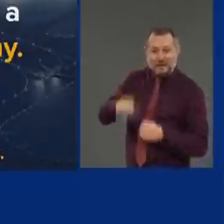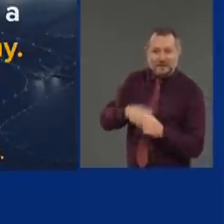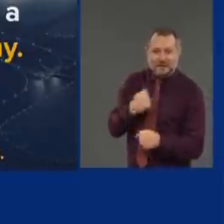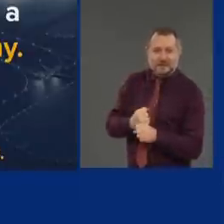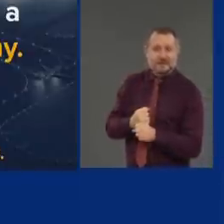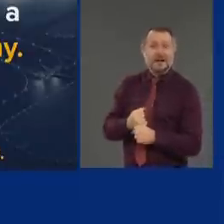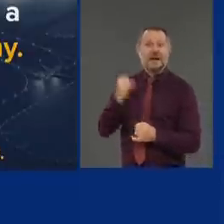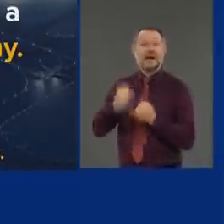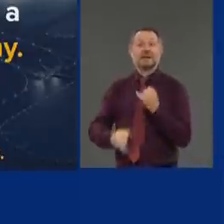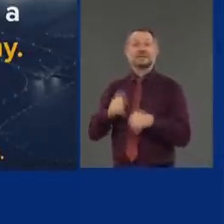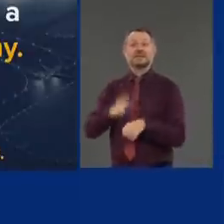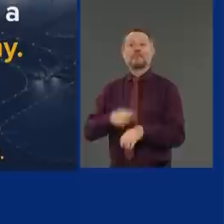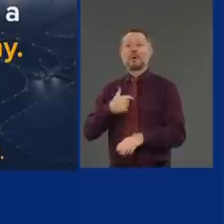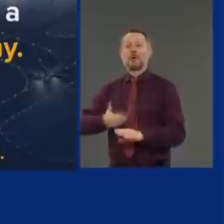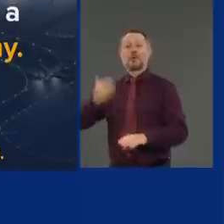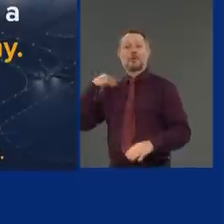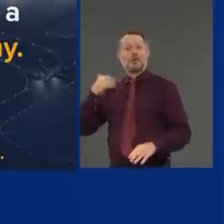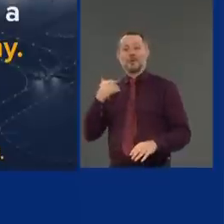was Denver,